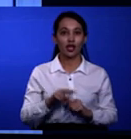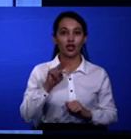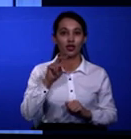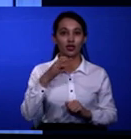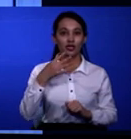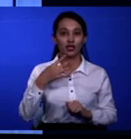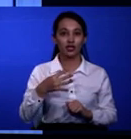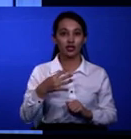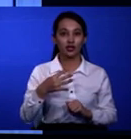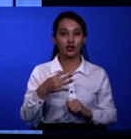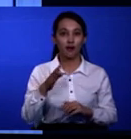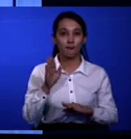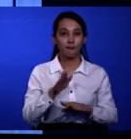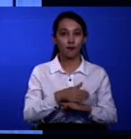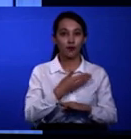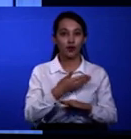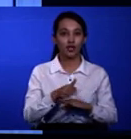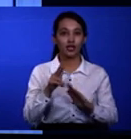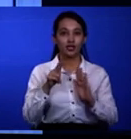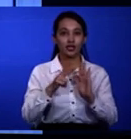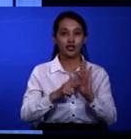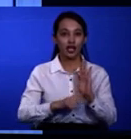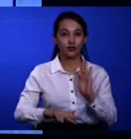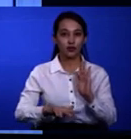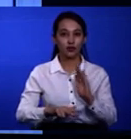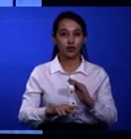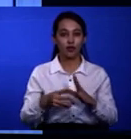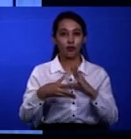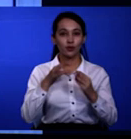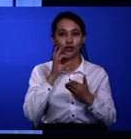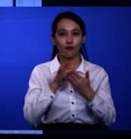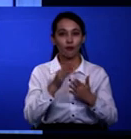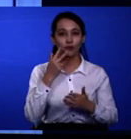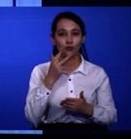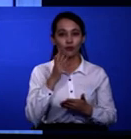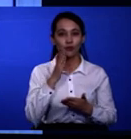240 ni esa 80 ga bo'lamiz, 3.